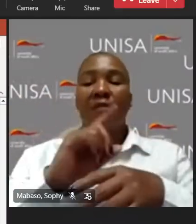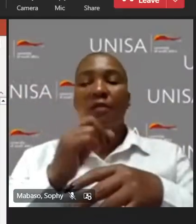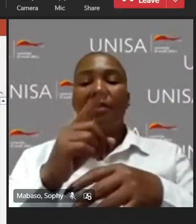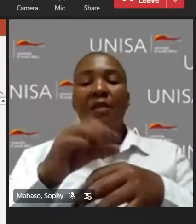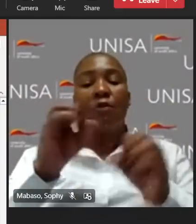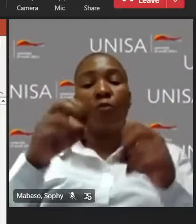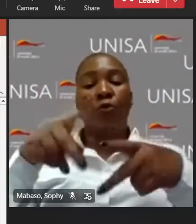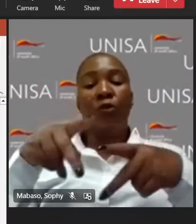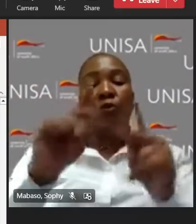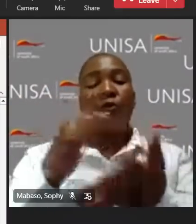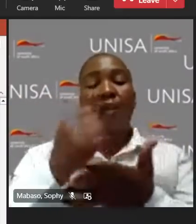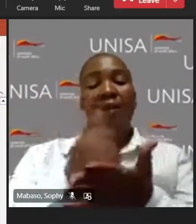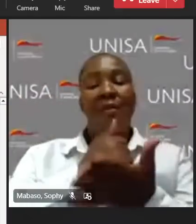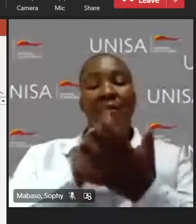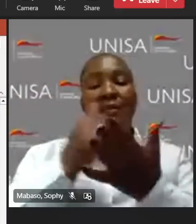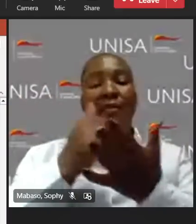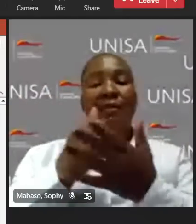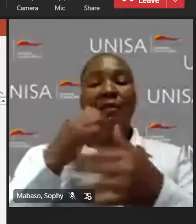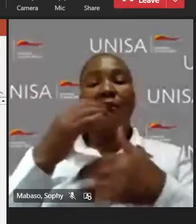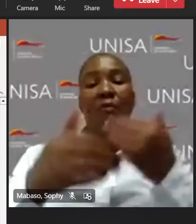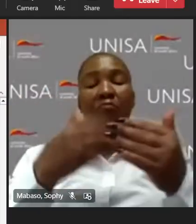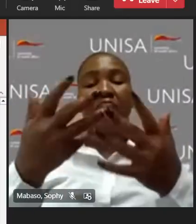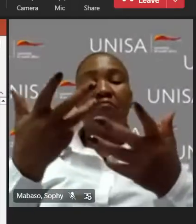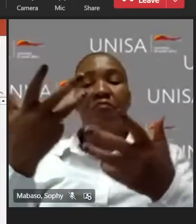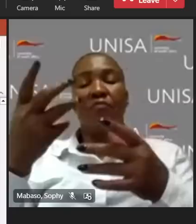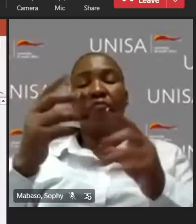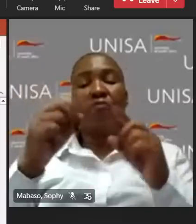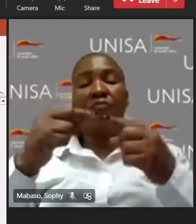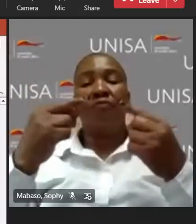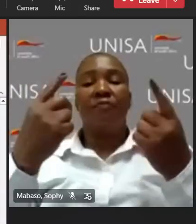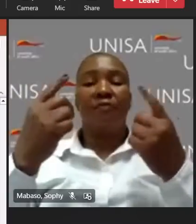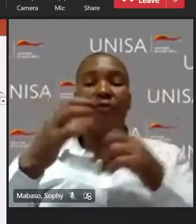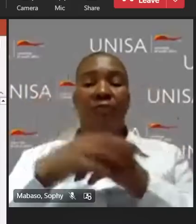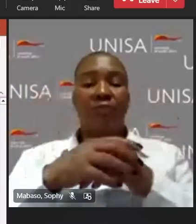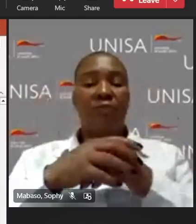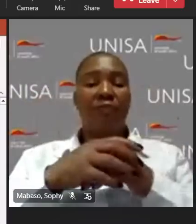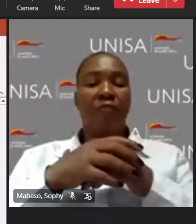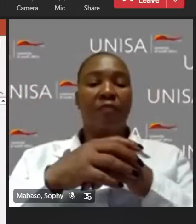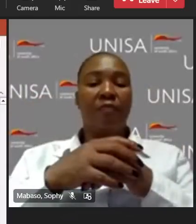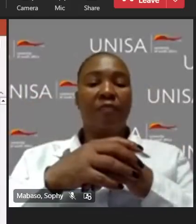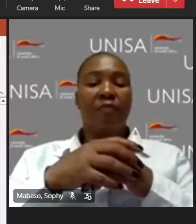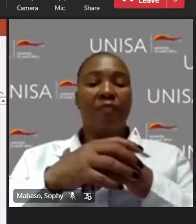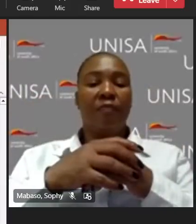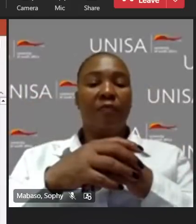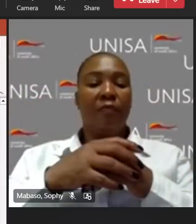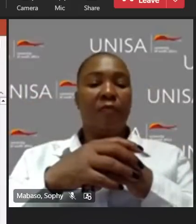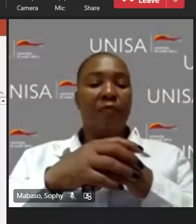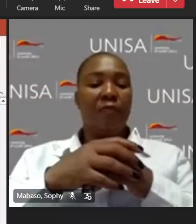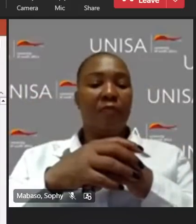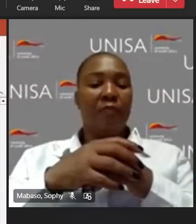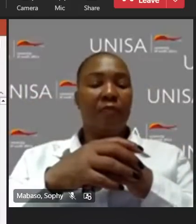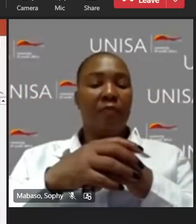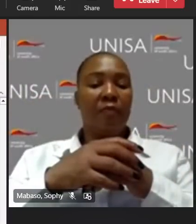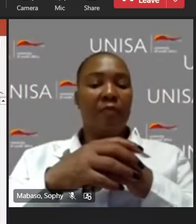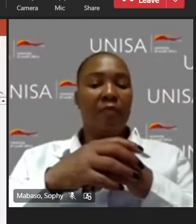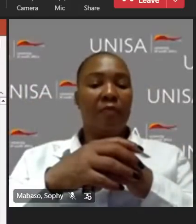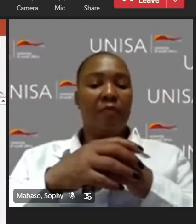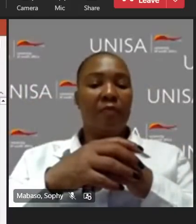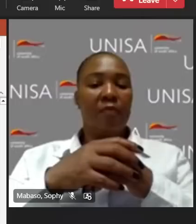registering without paying, you'll be able to acknowledge your debt as per the